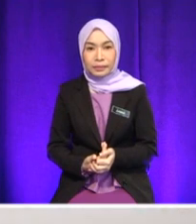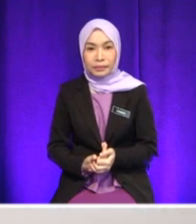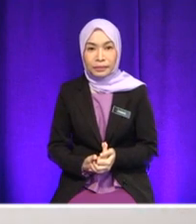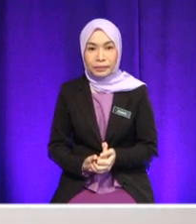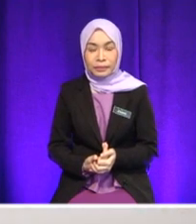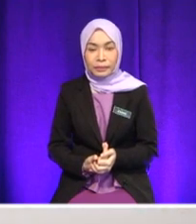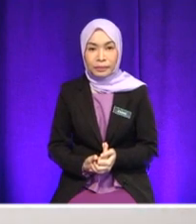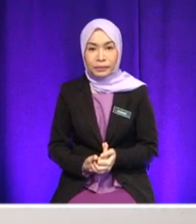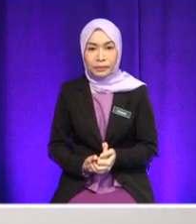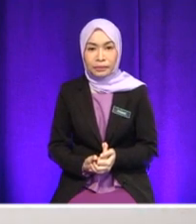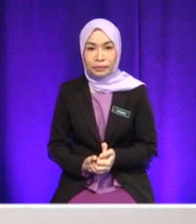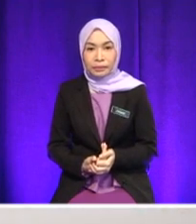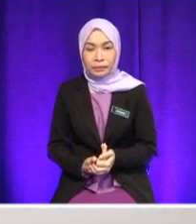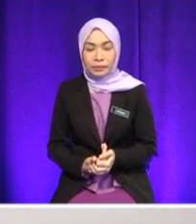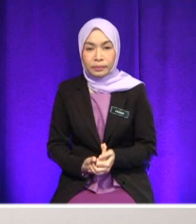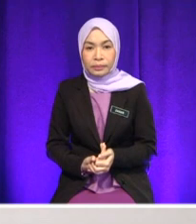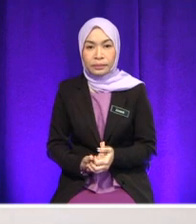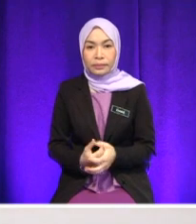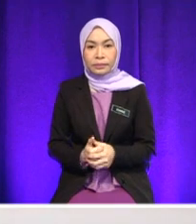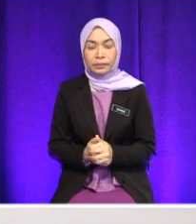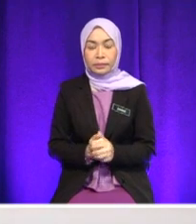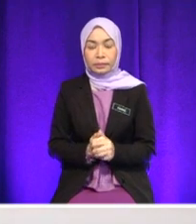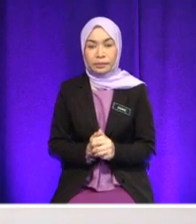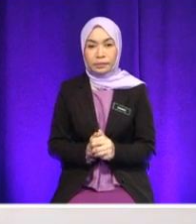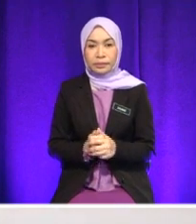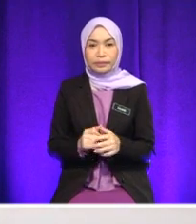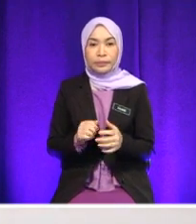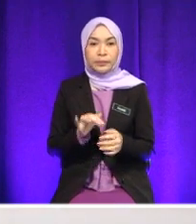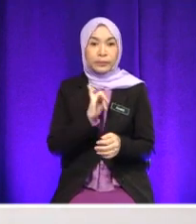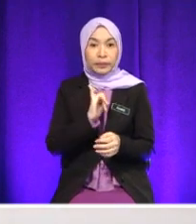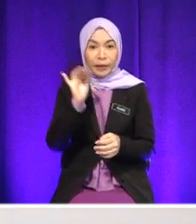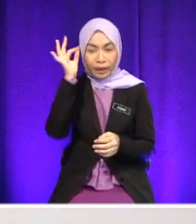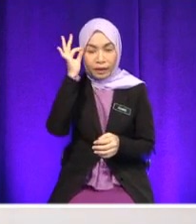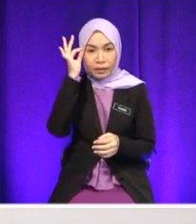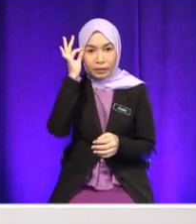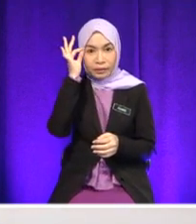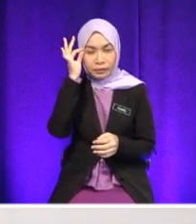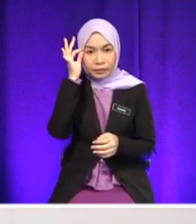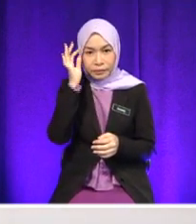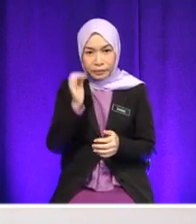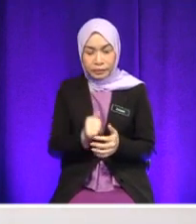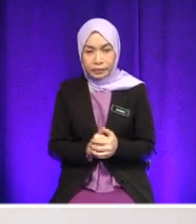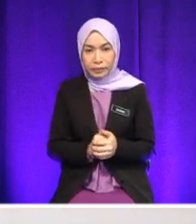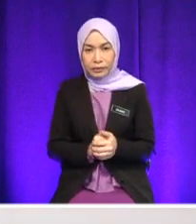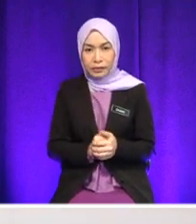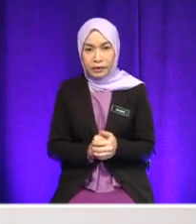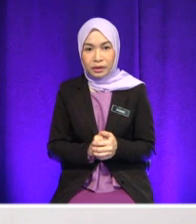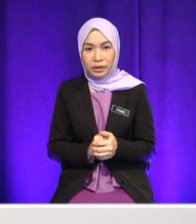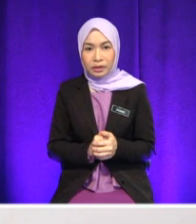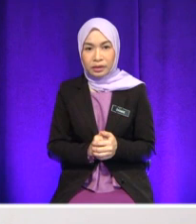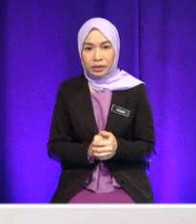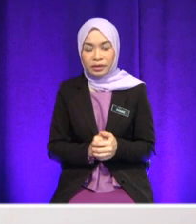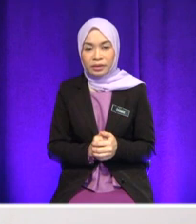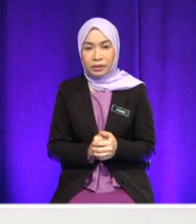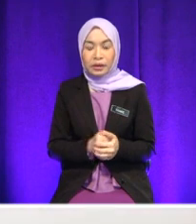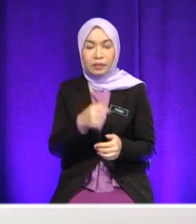new shop, and it can leave a deep impression for the listener. And I'm pretty sure this would be an amazing way for Hannah to attract